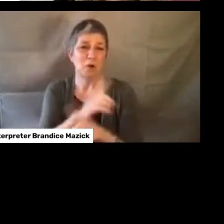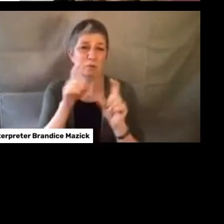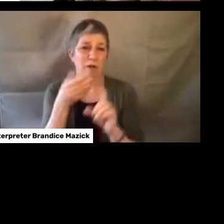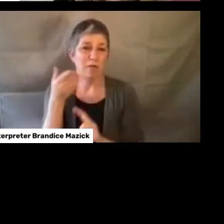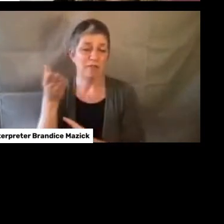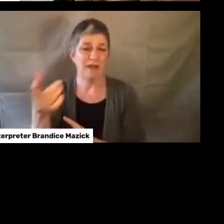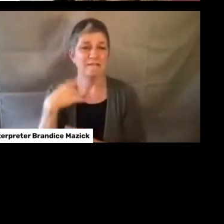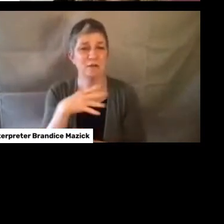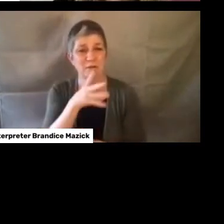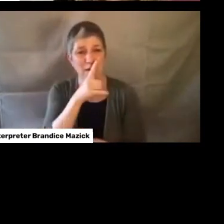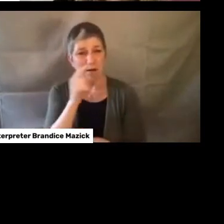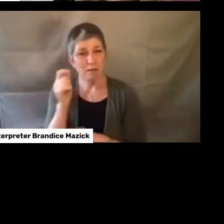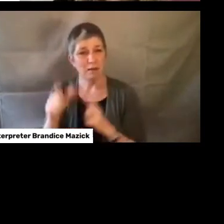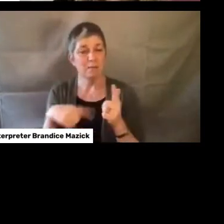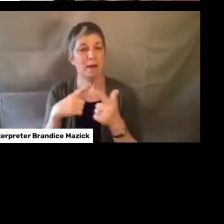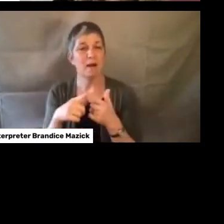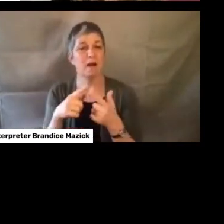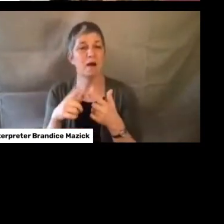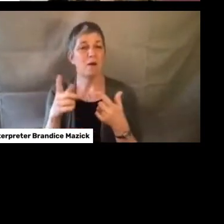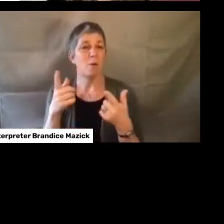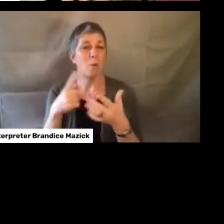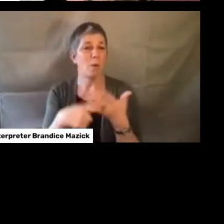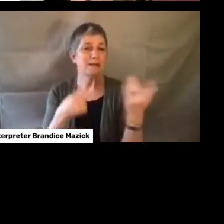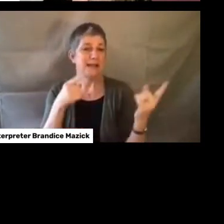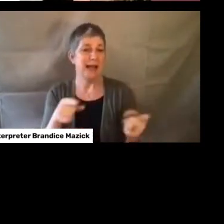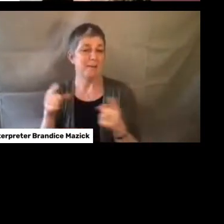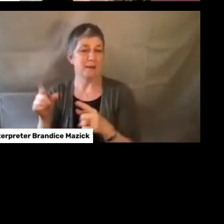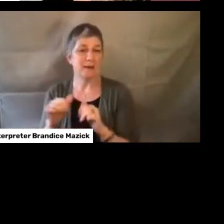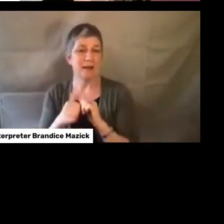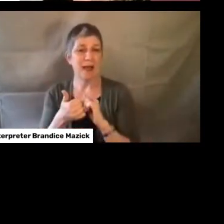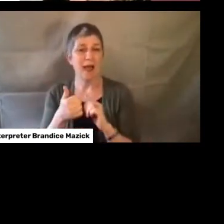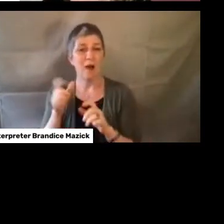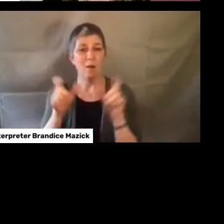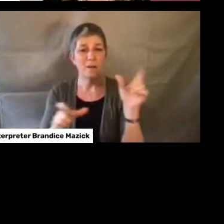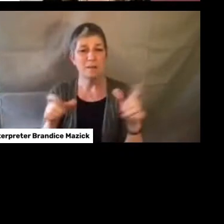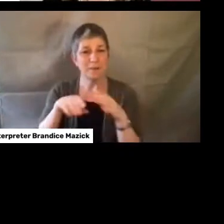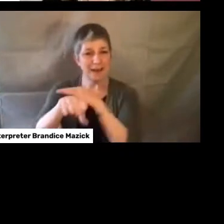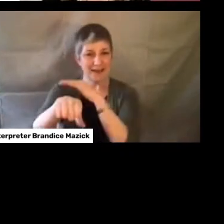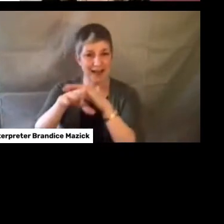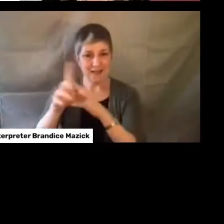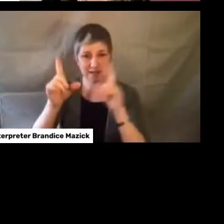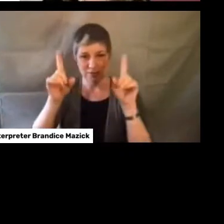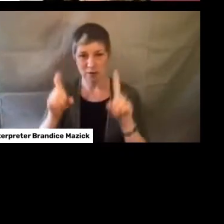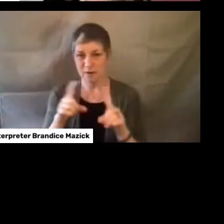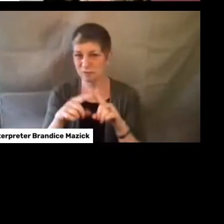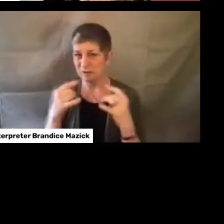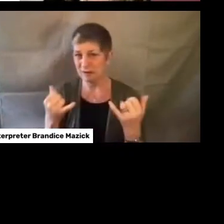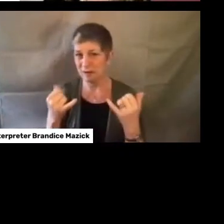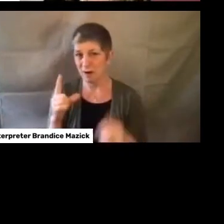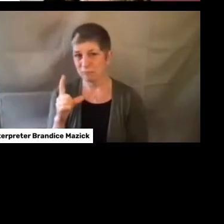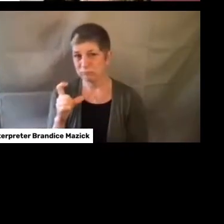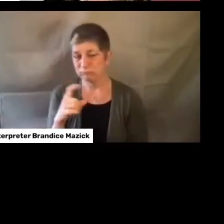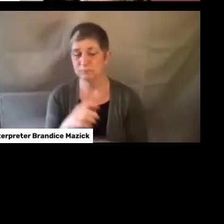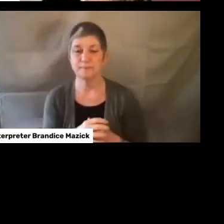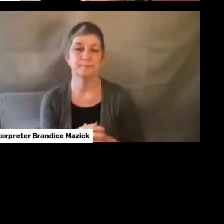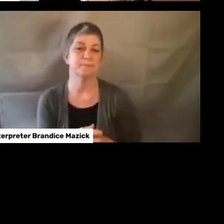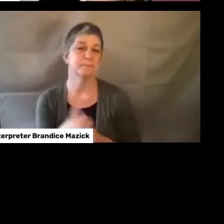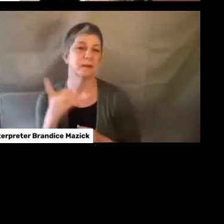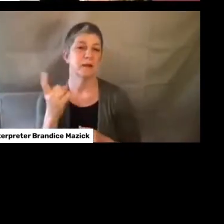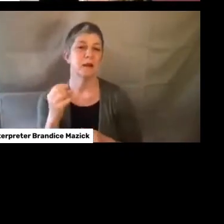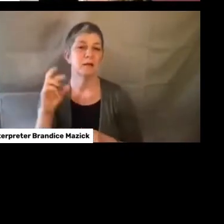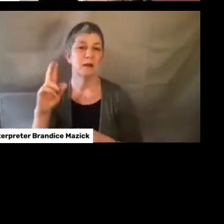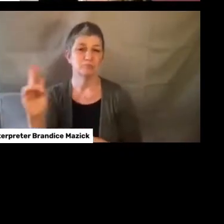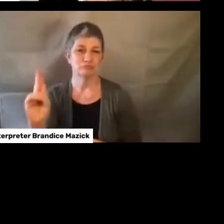could just talk a little bit about the work that's being done and the ways that people can access trials now. So we've